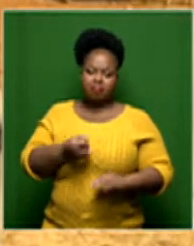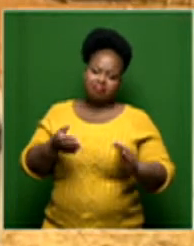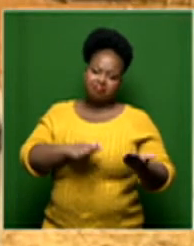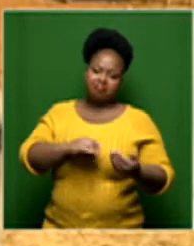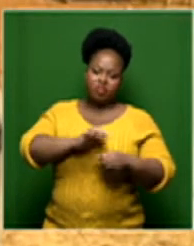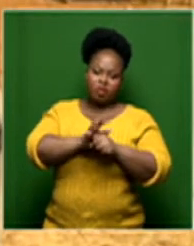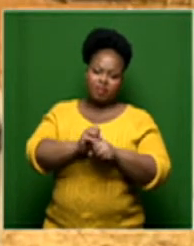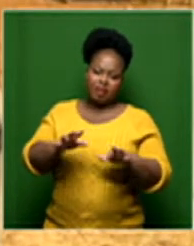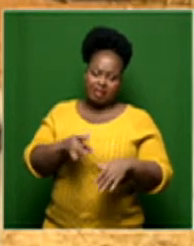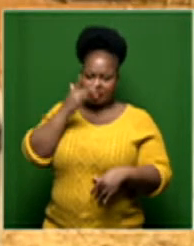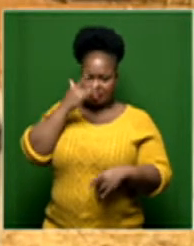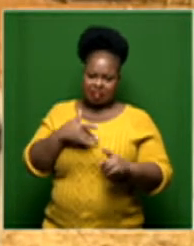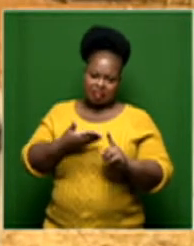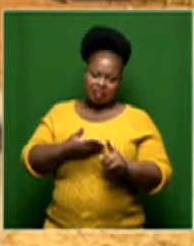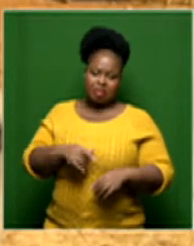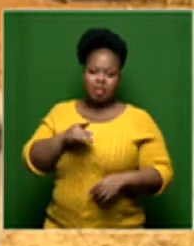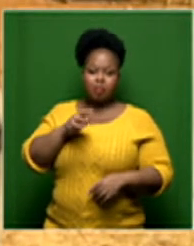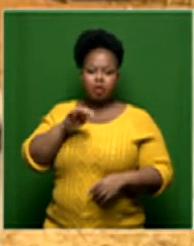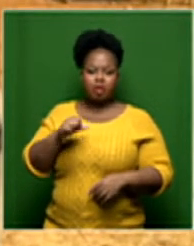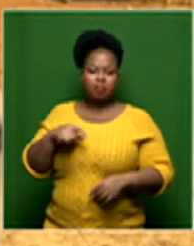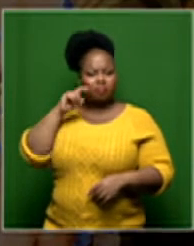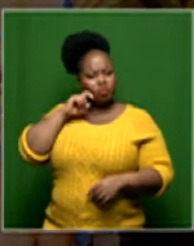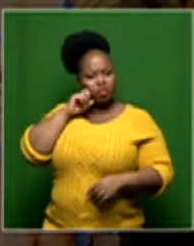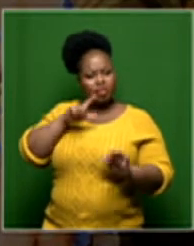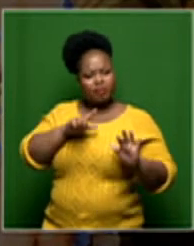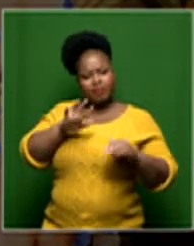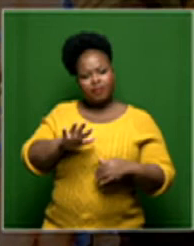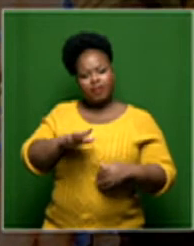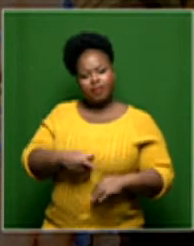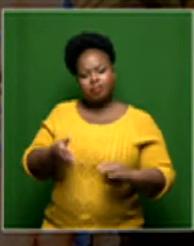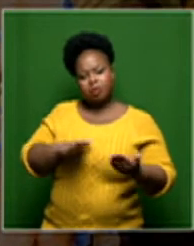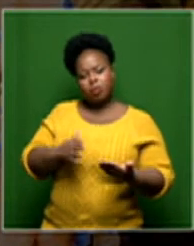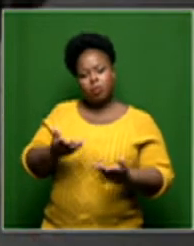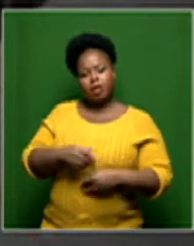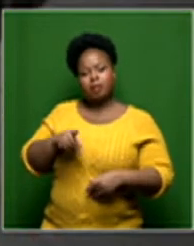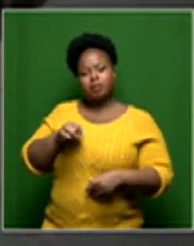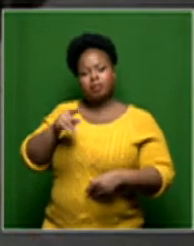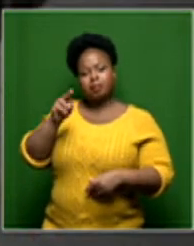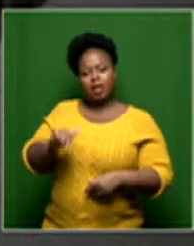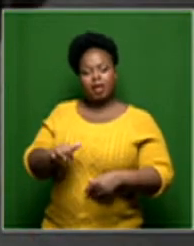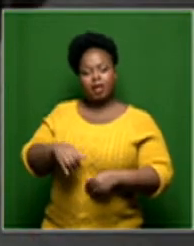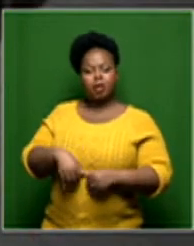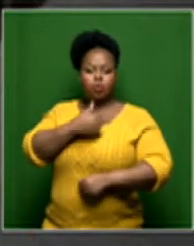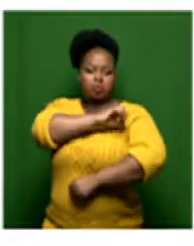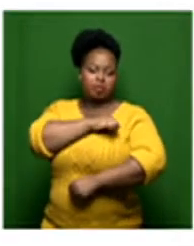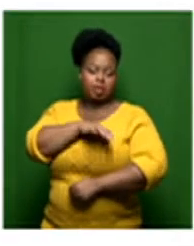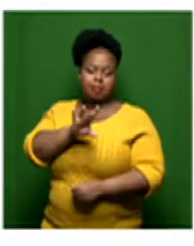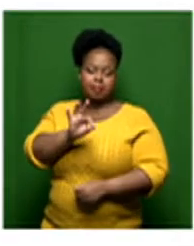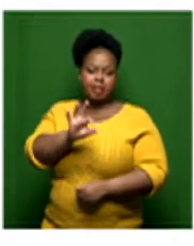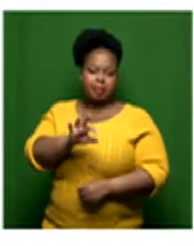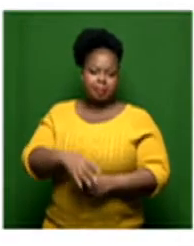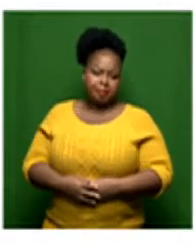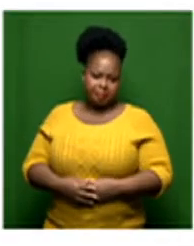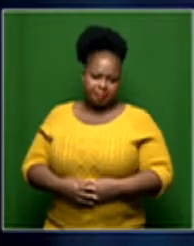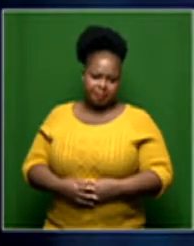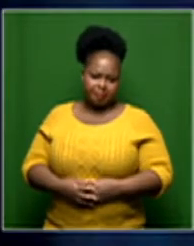from COVID-19 related complications. Lindberg was 75 years old and she passed away in hospital in Plettenberg Bay on Monday.